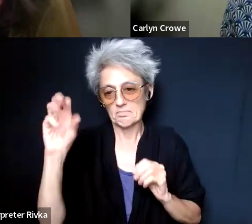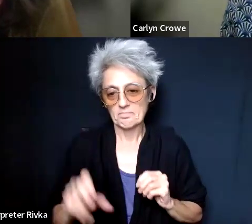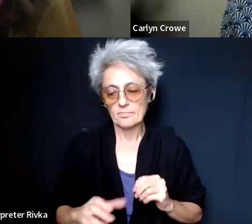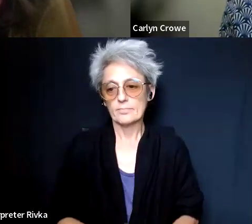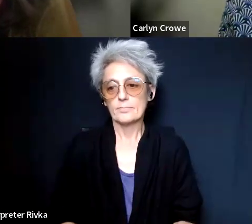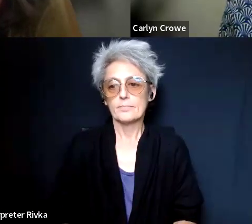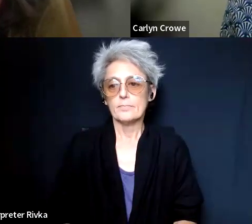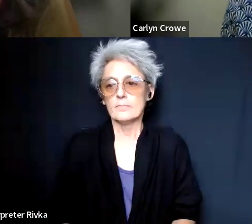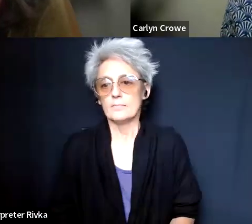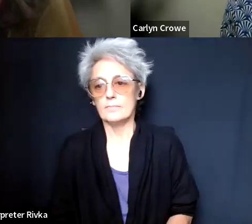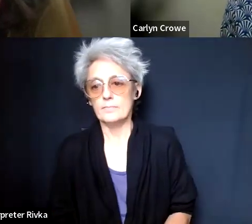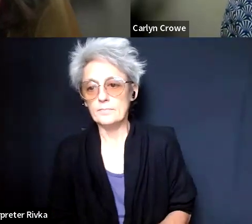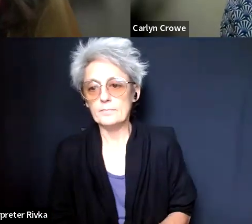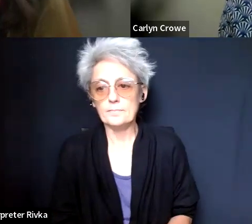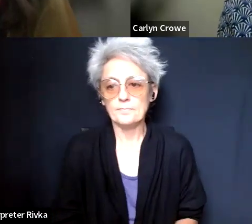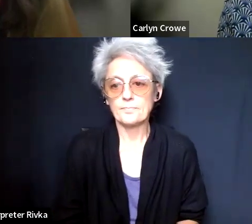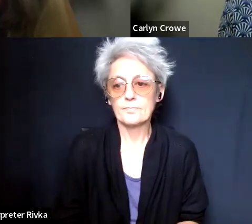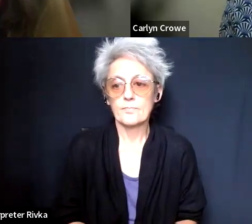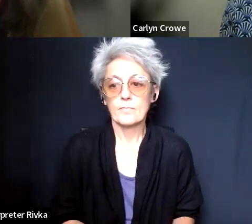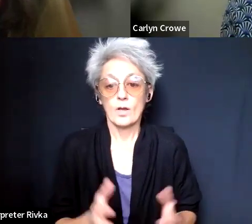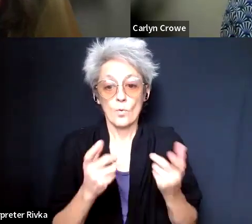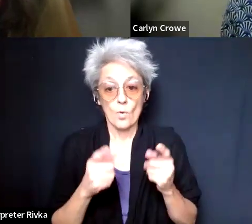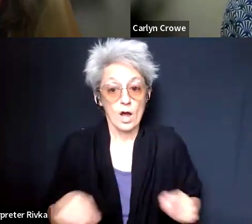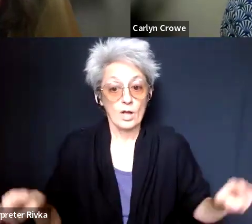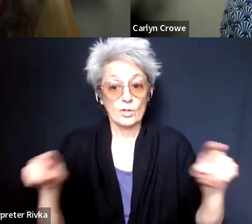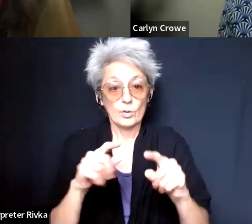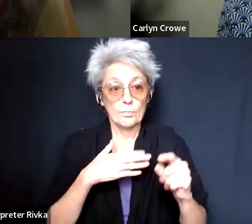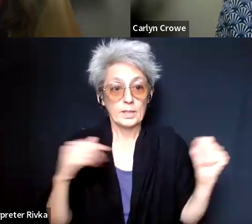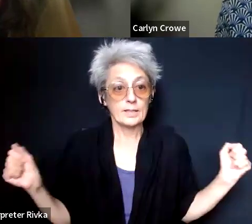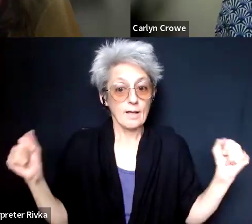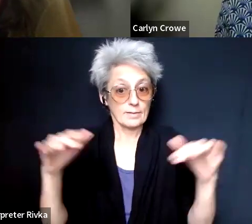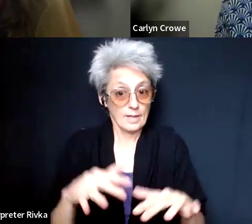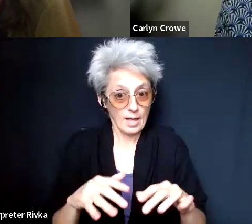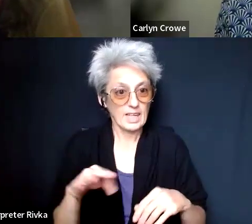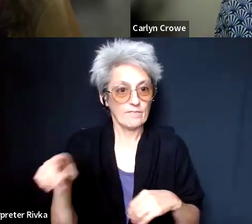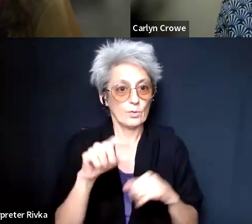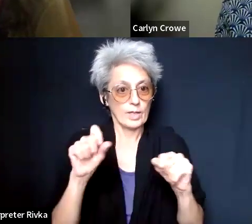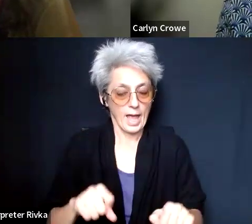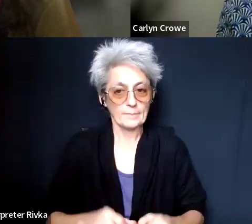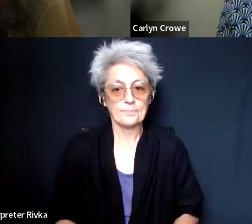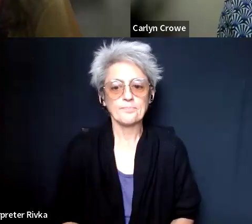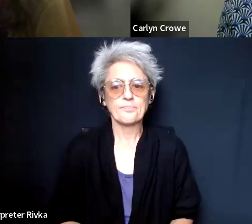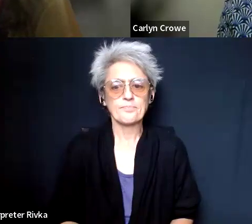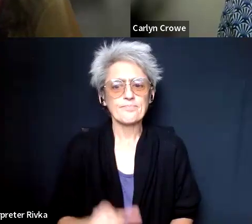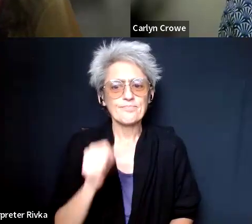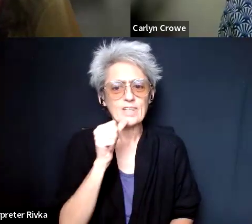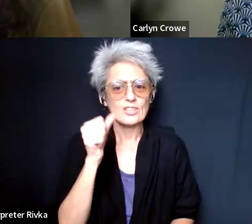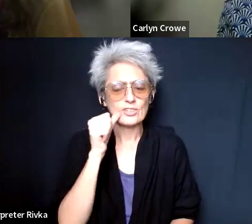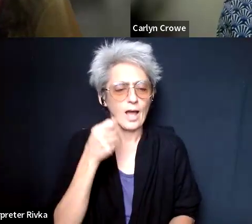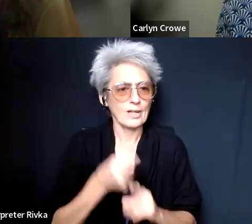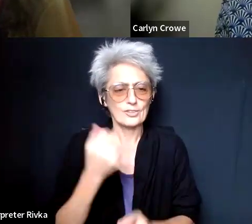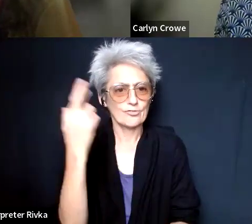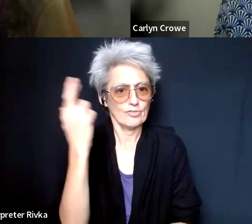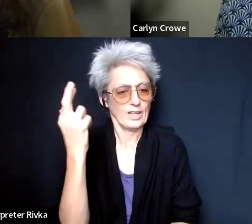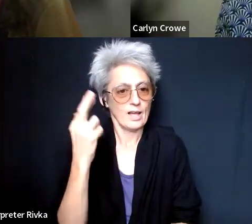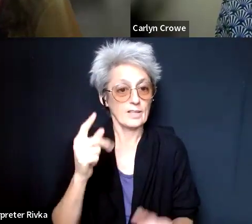want to encourage all of you to do is attend if you possibly can. I just realized yesterday that the first one is also at the